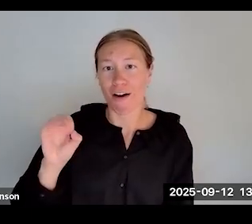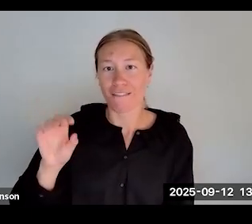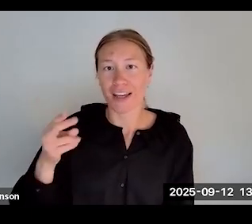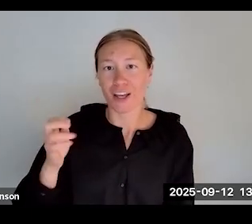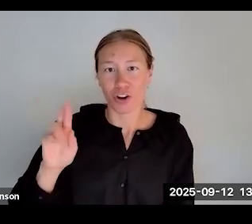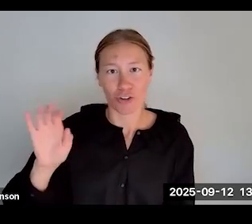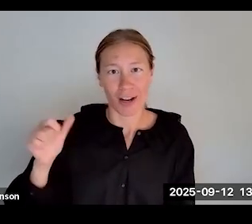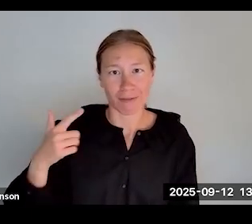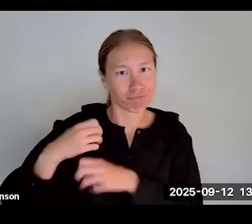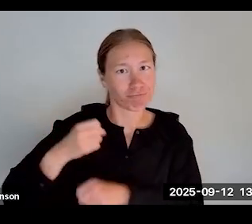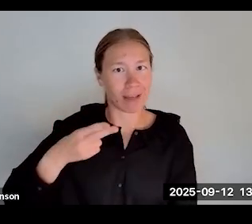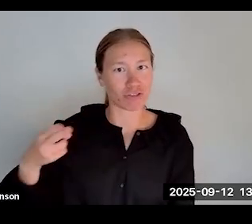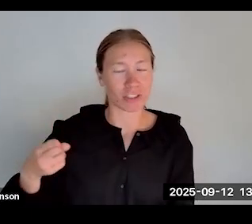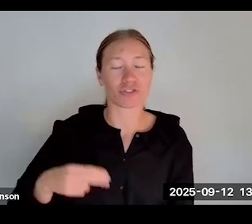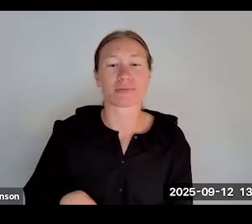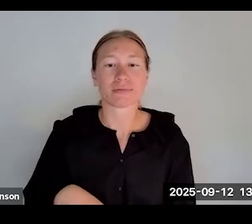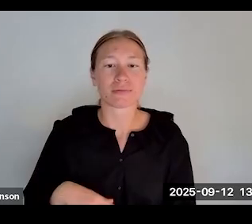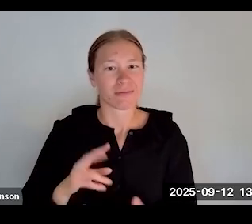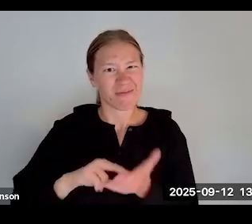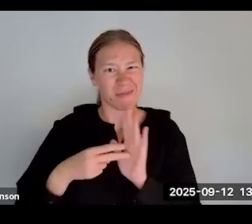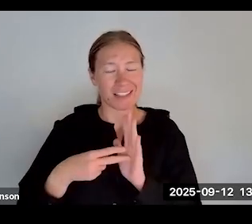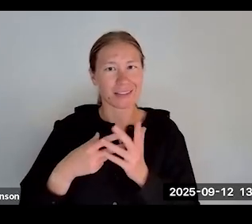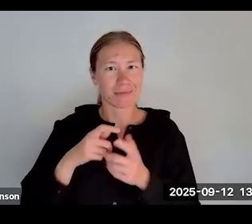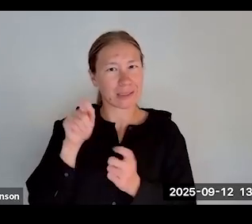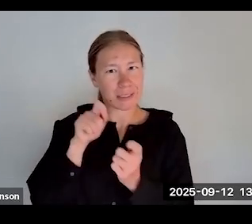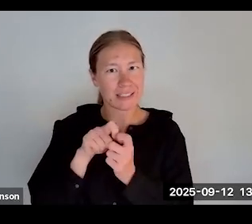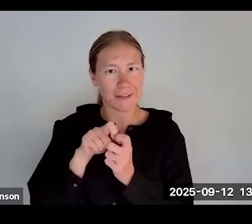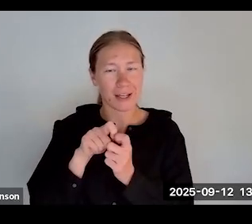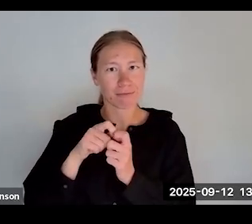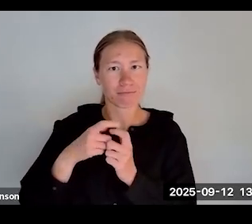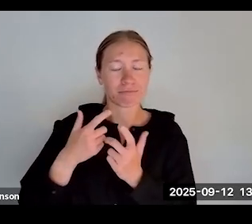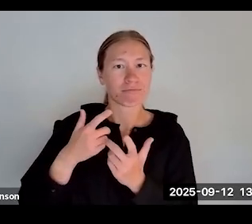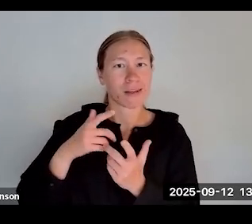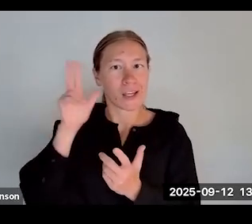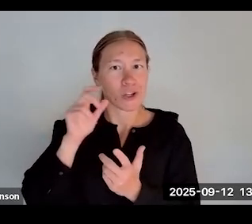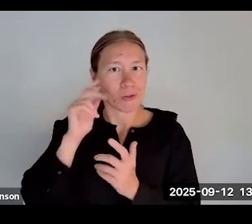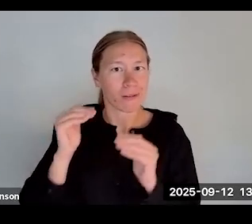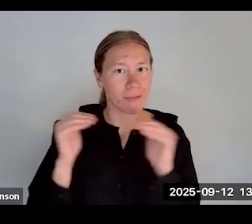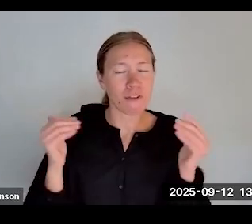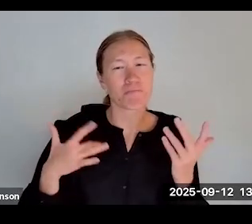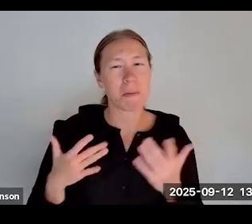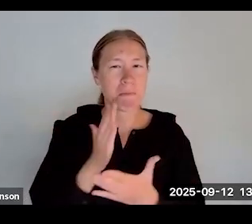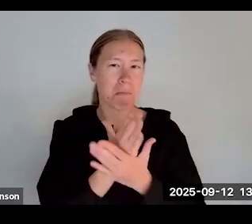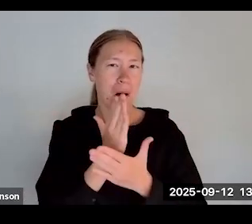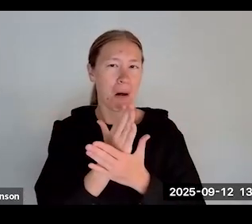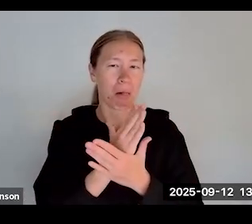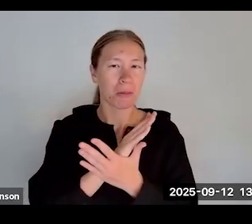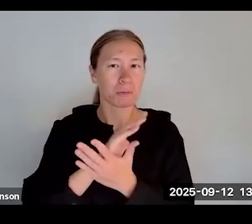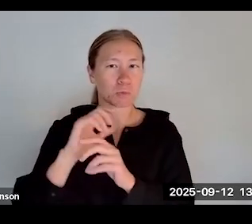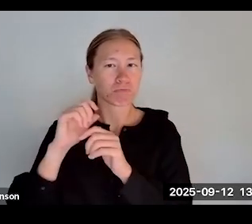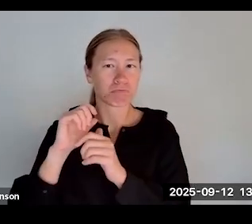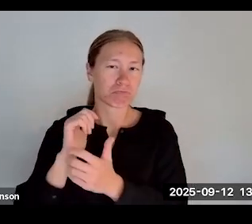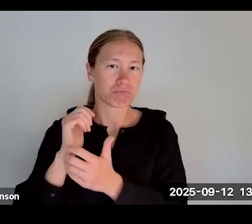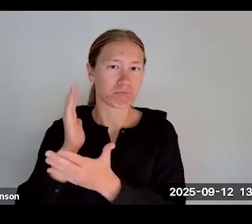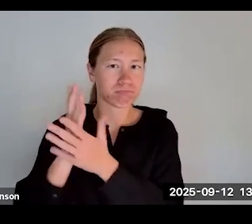H, and this refers to a degree of hearing loss, which usually ranges from mild to severe. Lastly, we